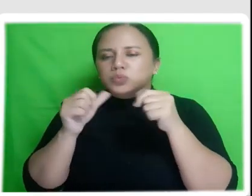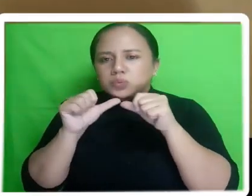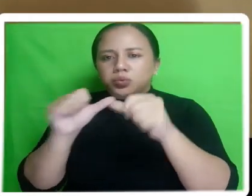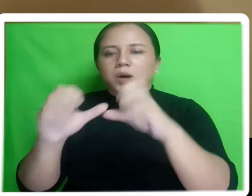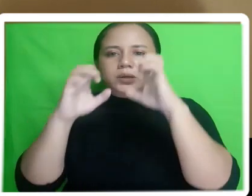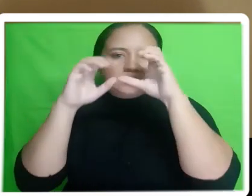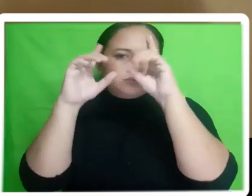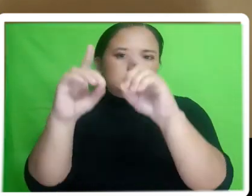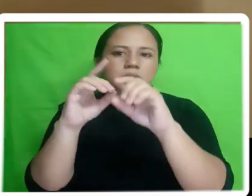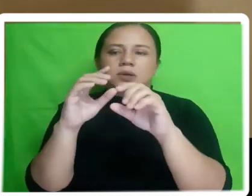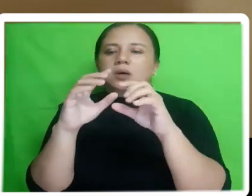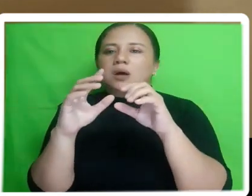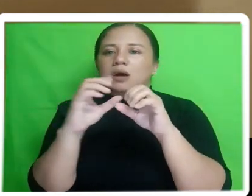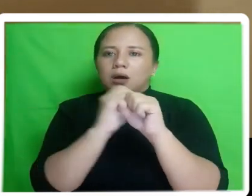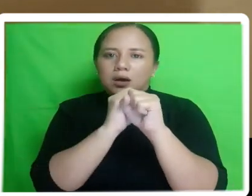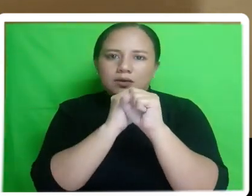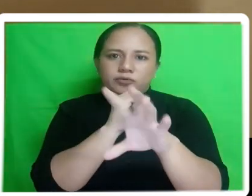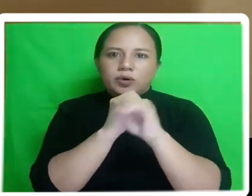education advocacy?